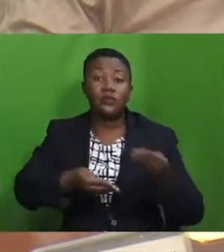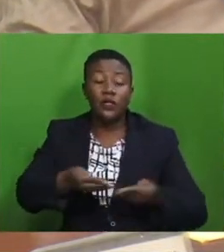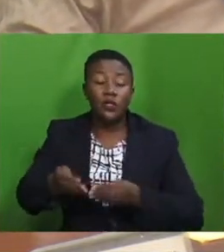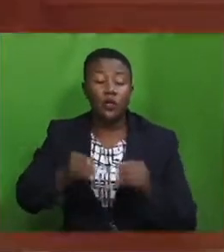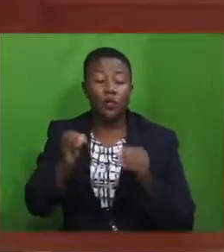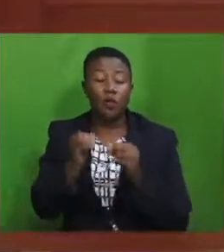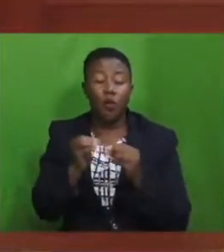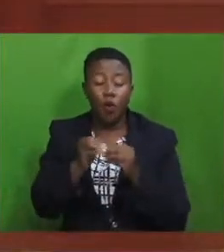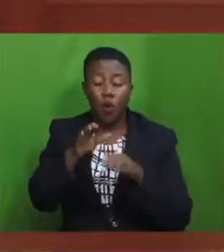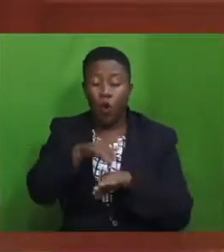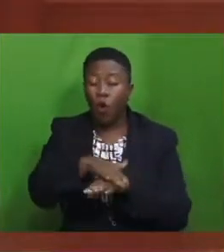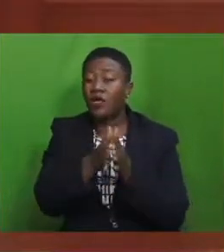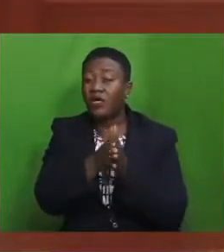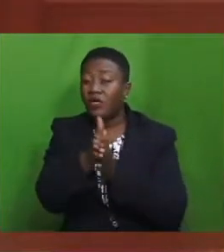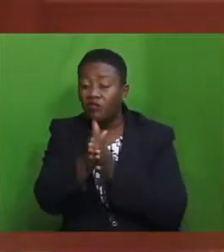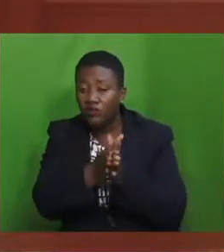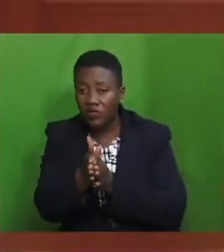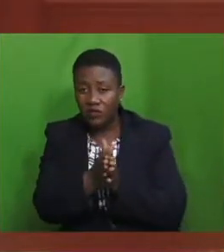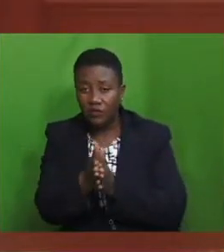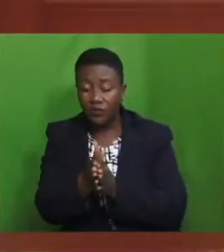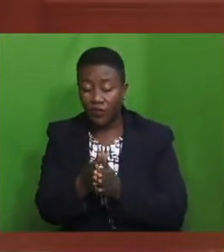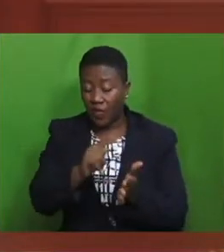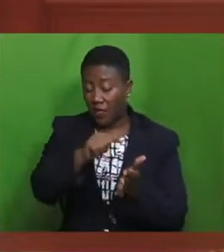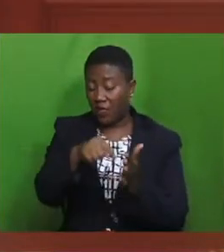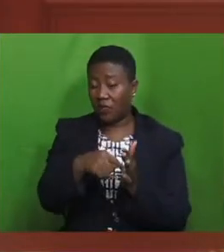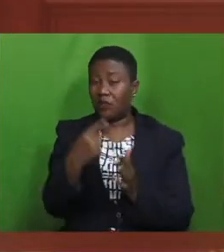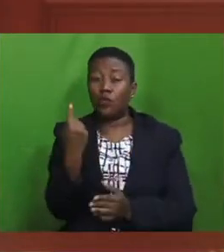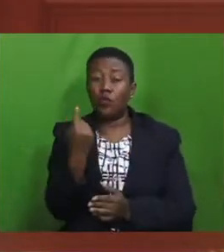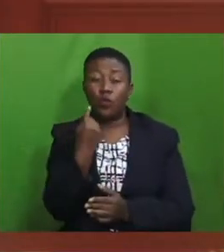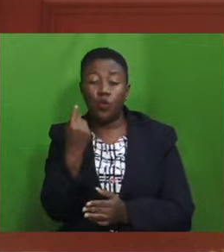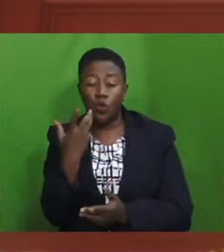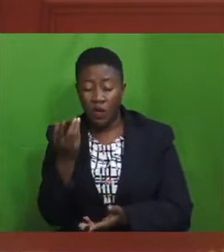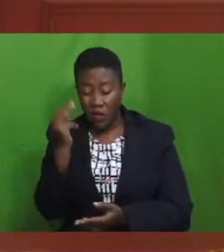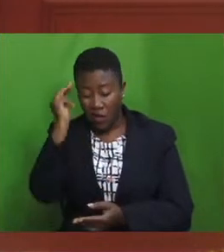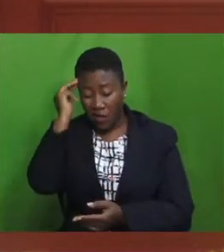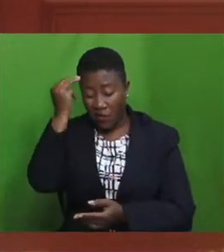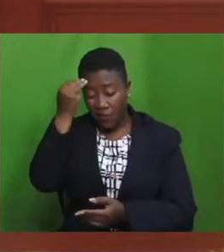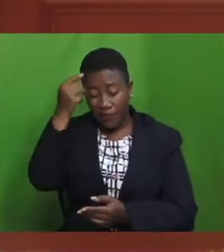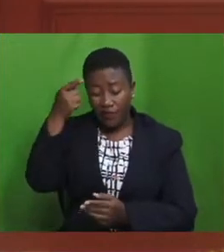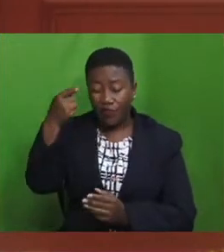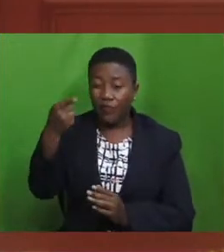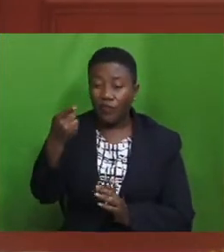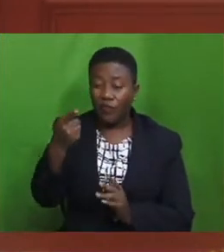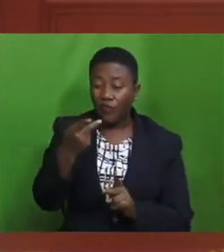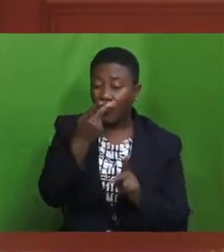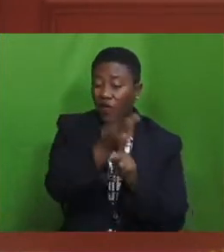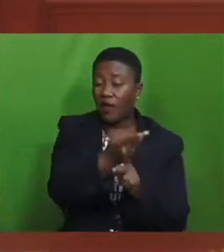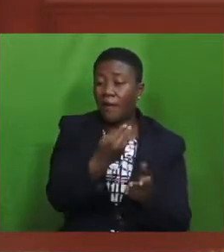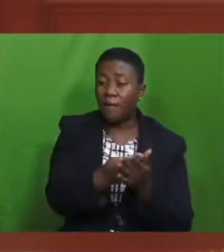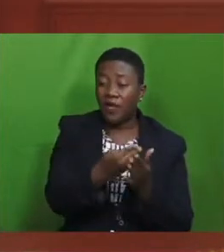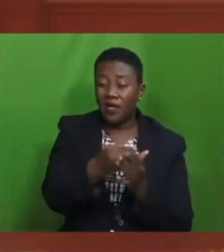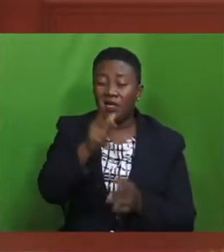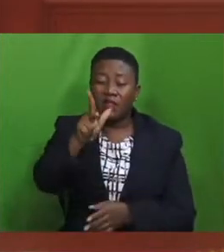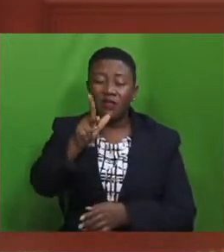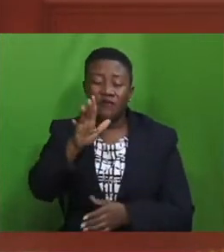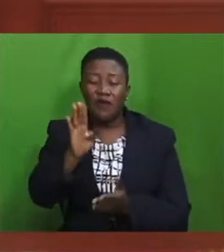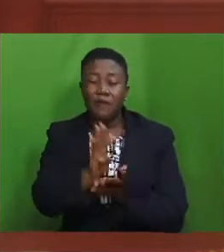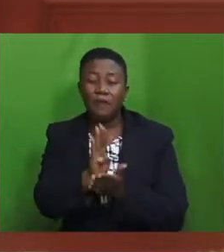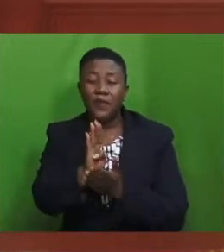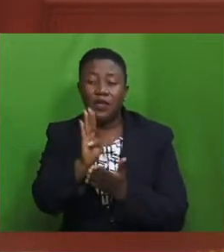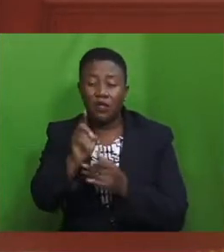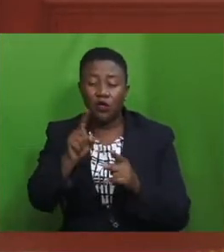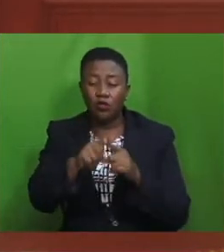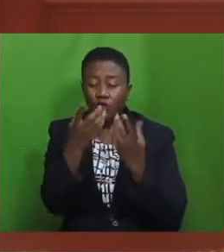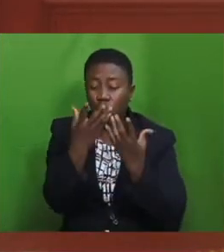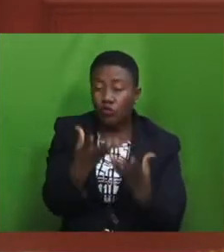interest payment. And for this year alone, the minister initially budgeted 35 billion to service debt. Again, when you